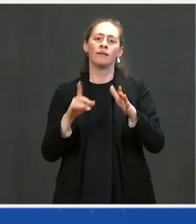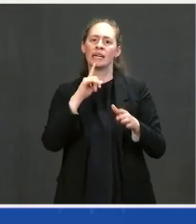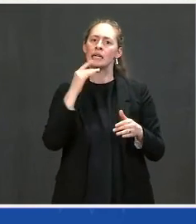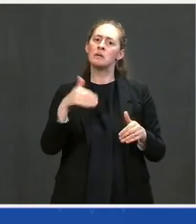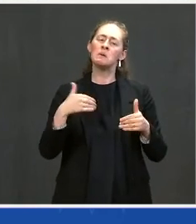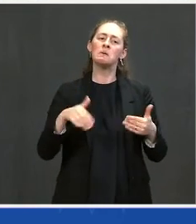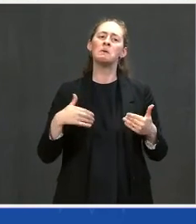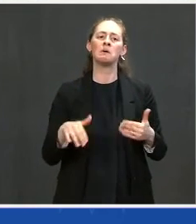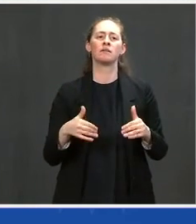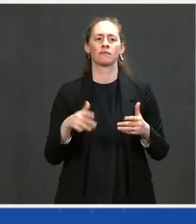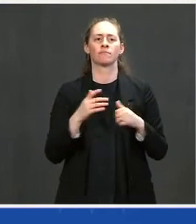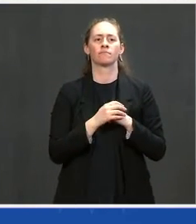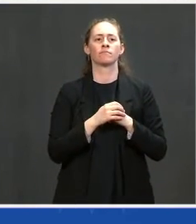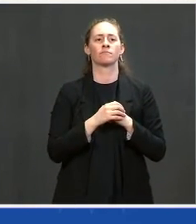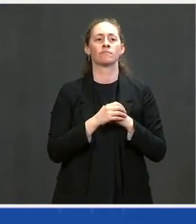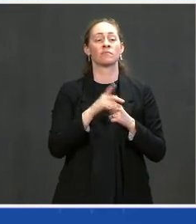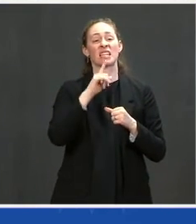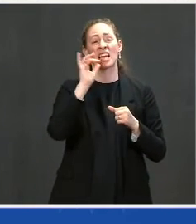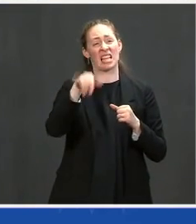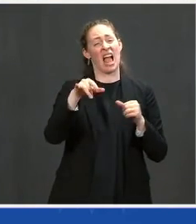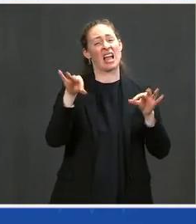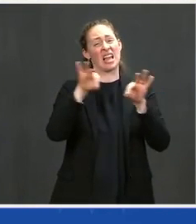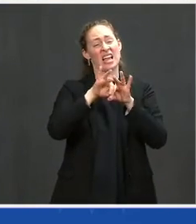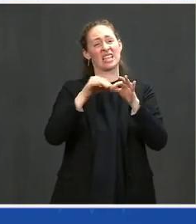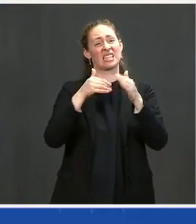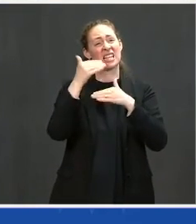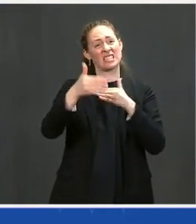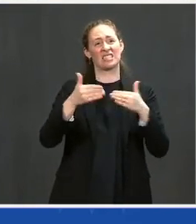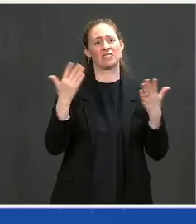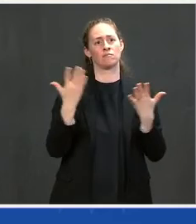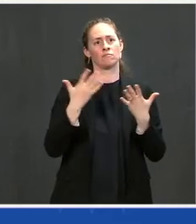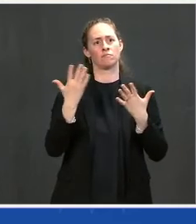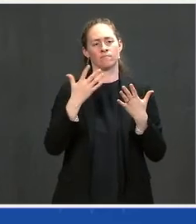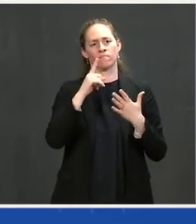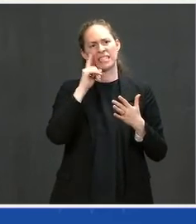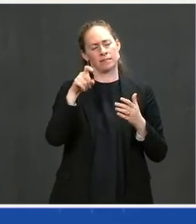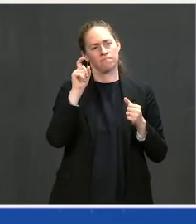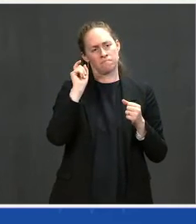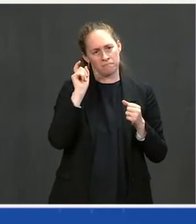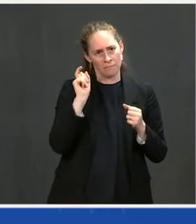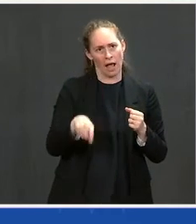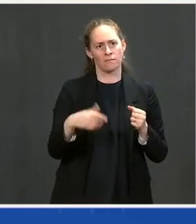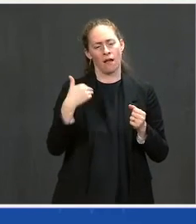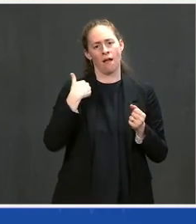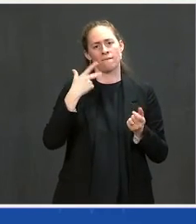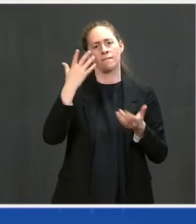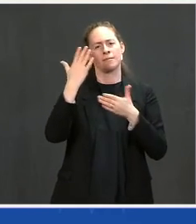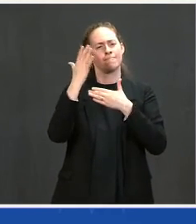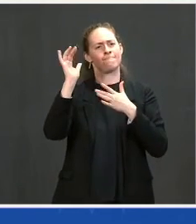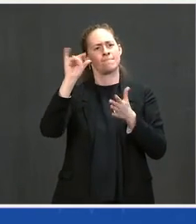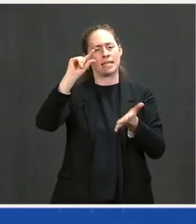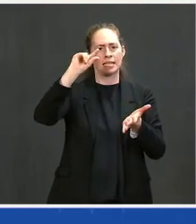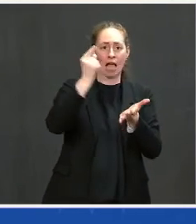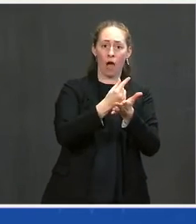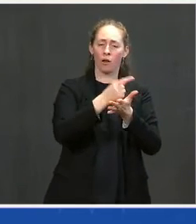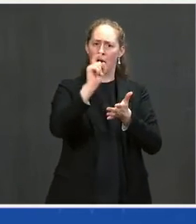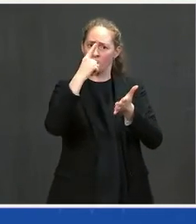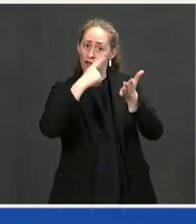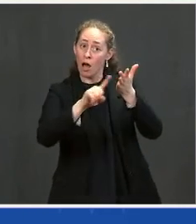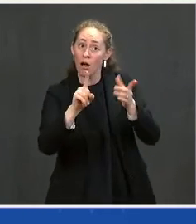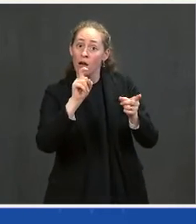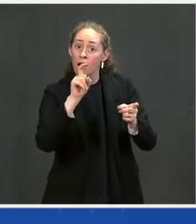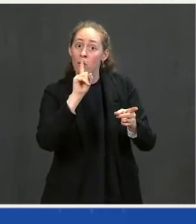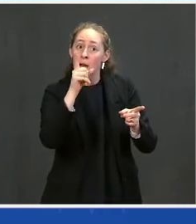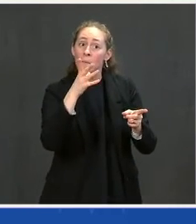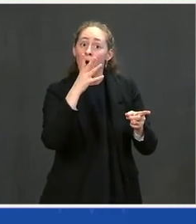know, there have to be some certitude that this is actually mom, dad, or whomever. And there's ways